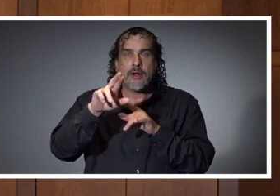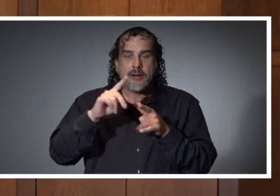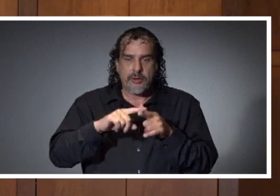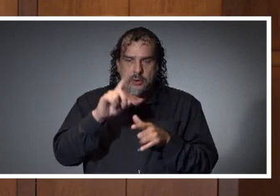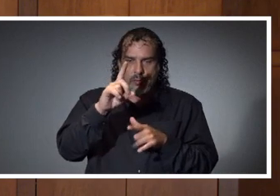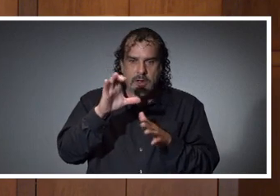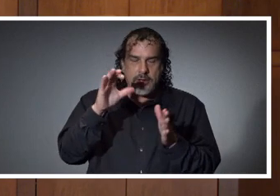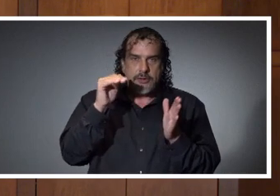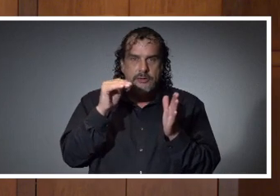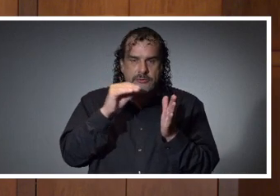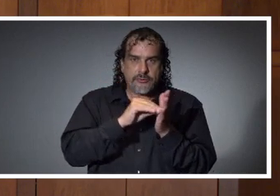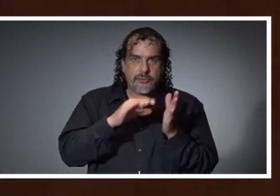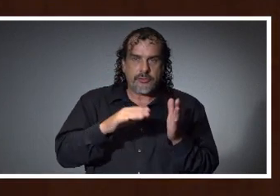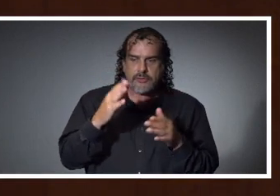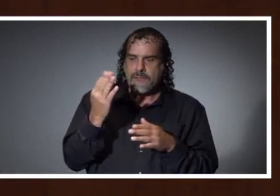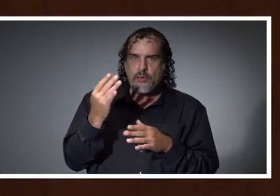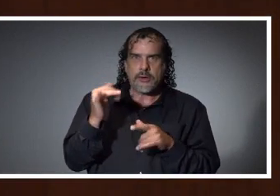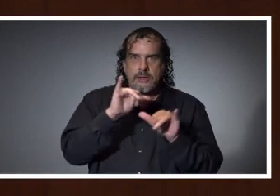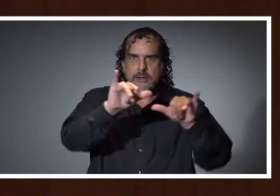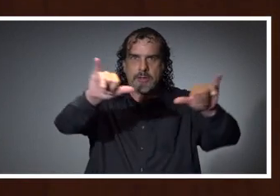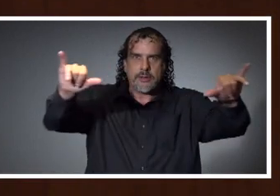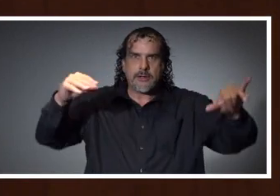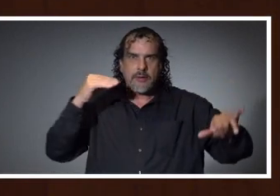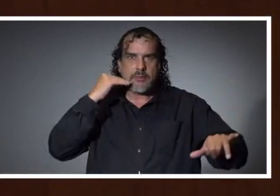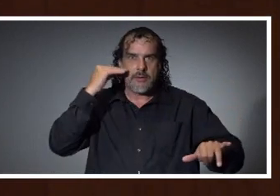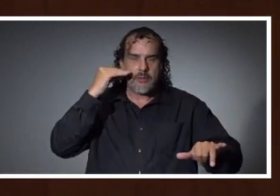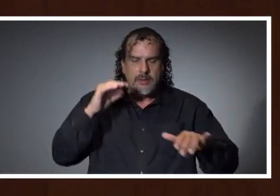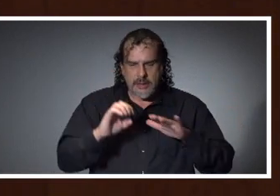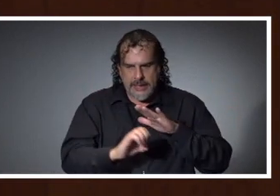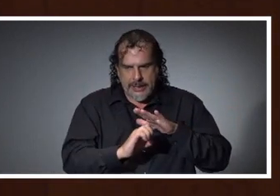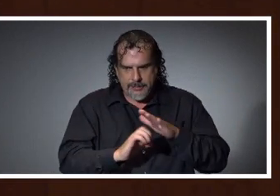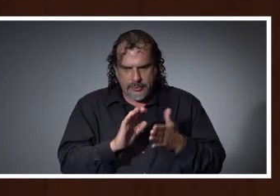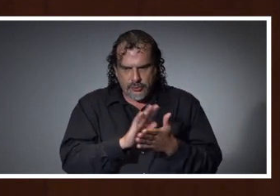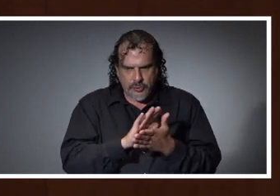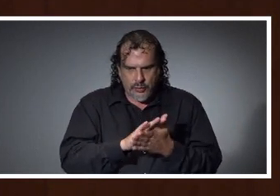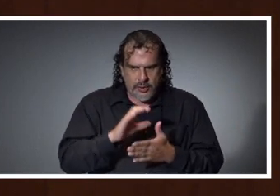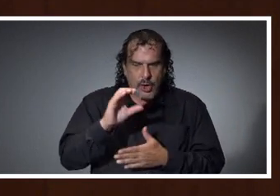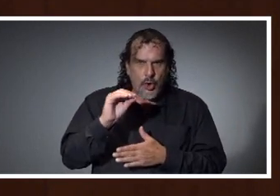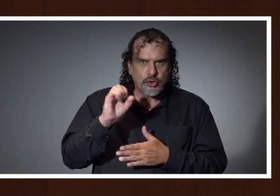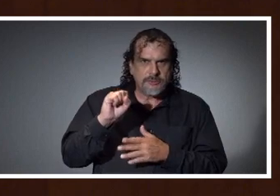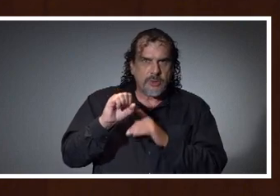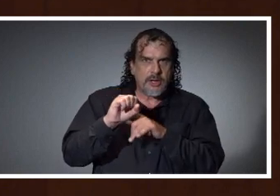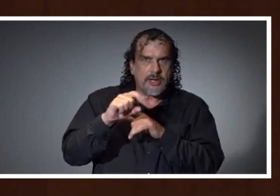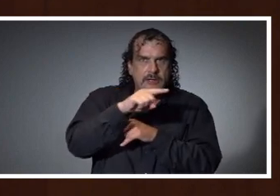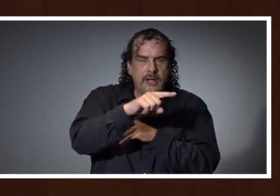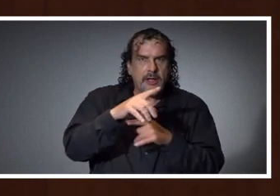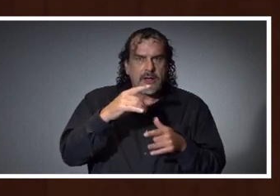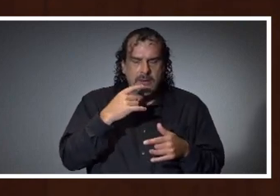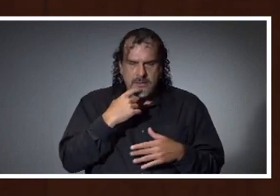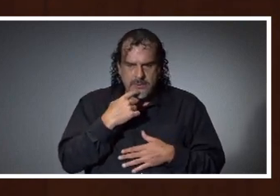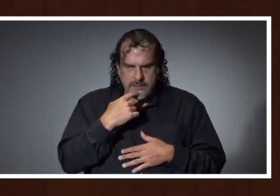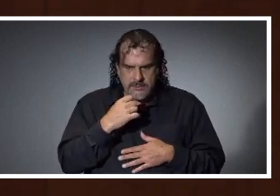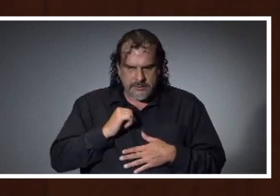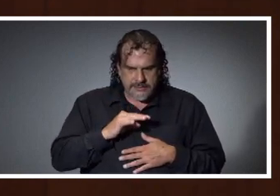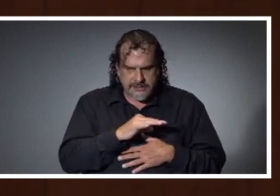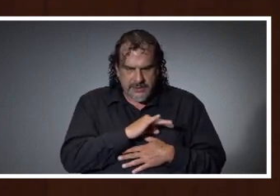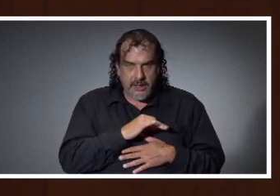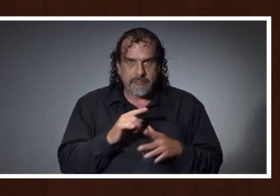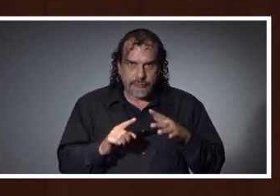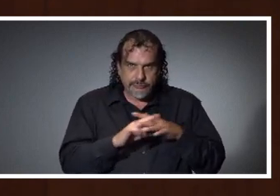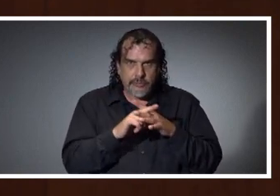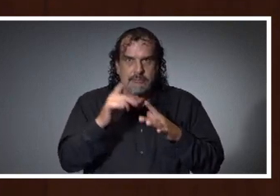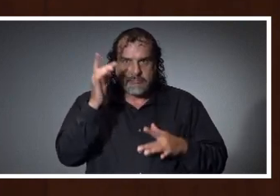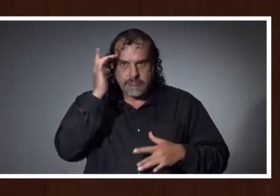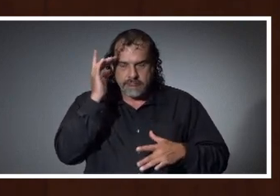in 14-day quarantine. Elementary school in Ocean Springs, staff member with symptoms,